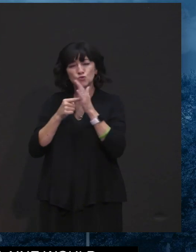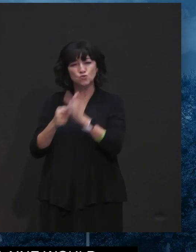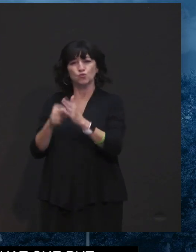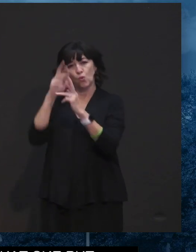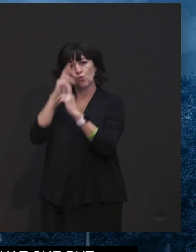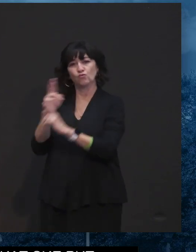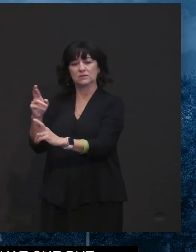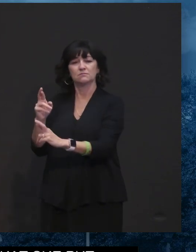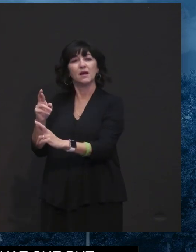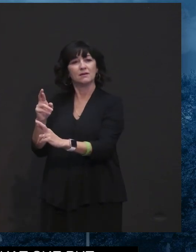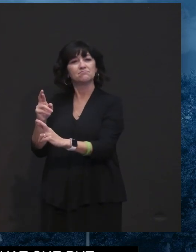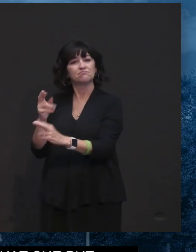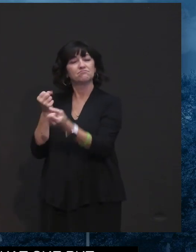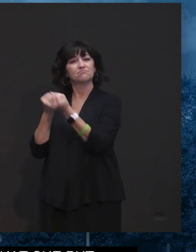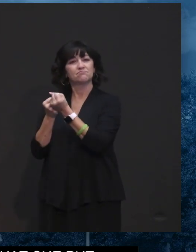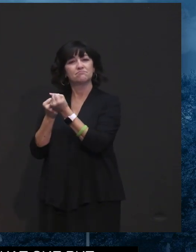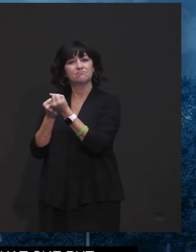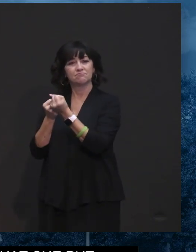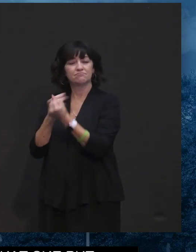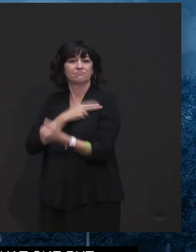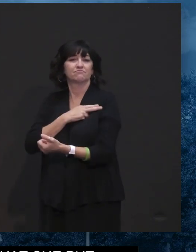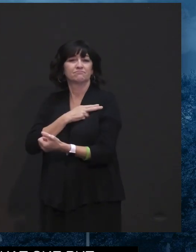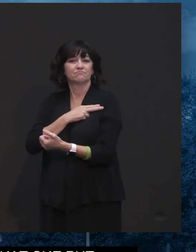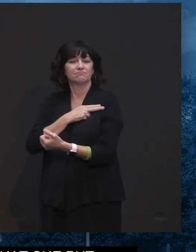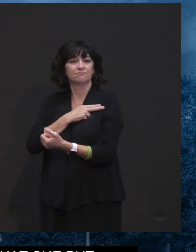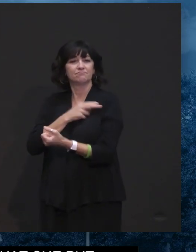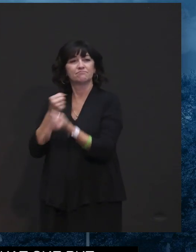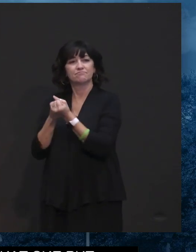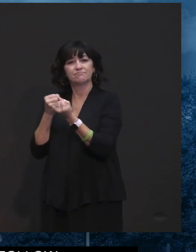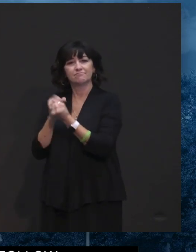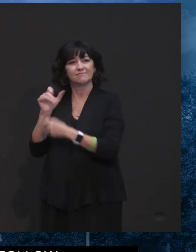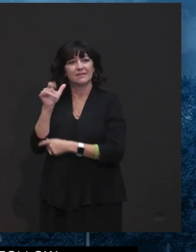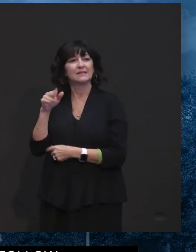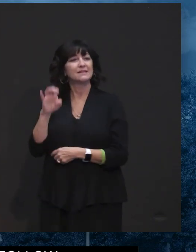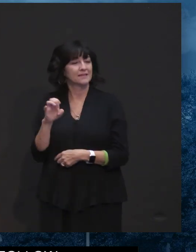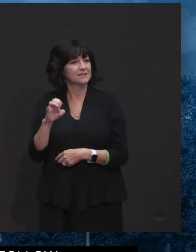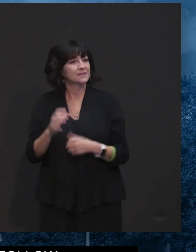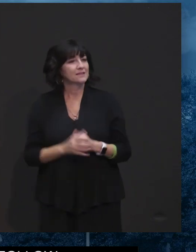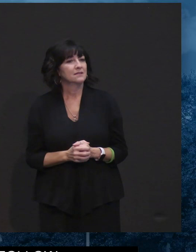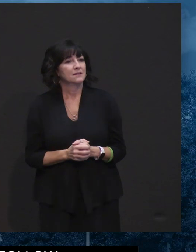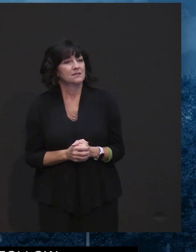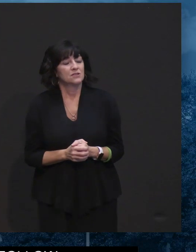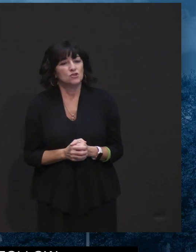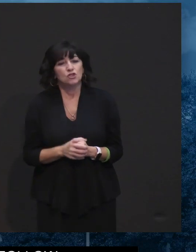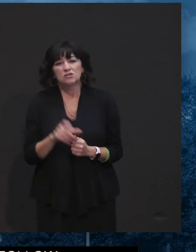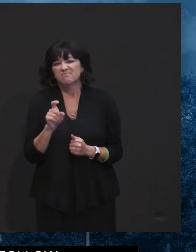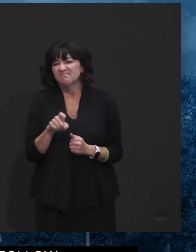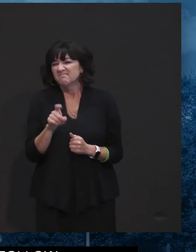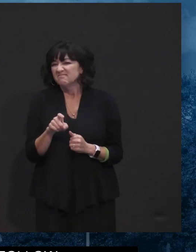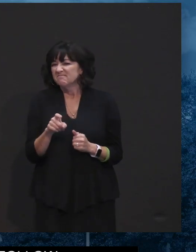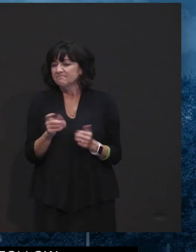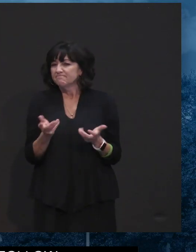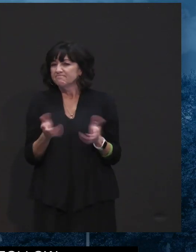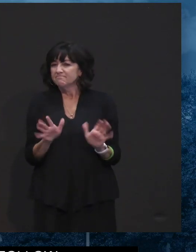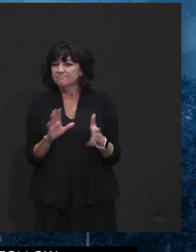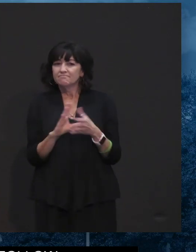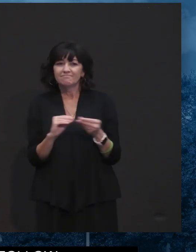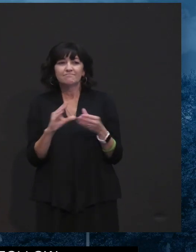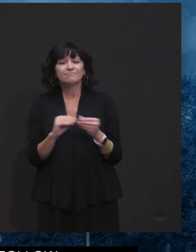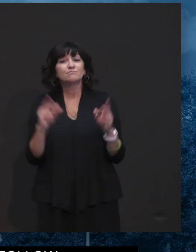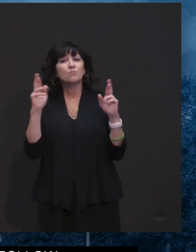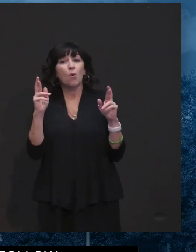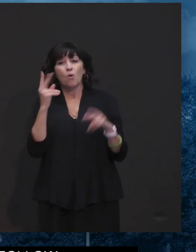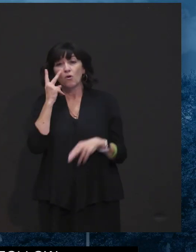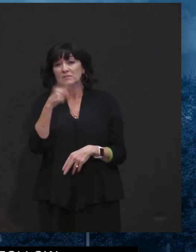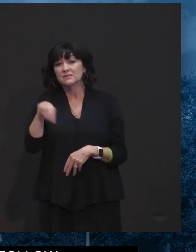her. Well, I guess we should end it there, and hope to see all of you next week.